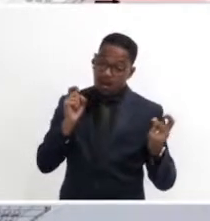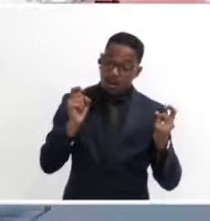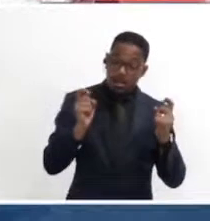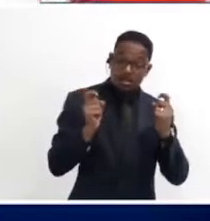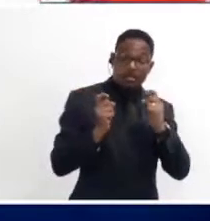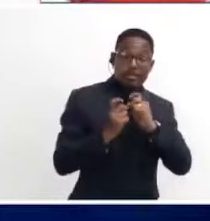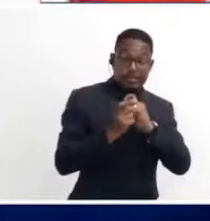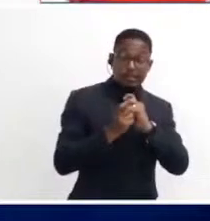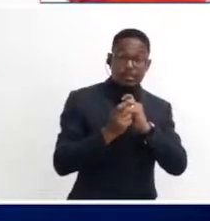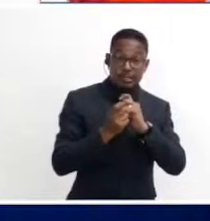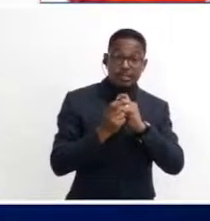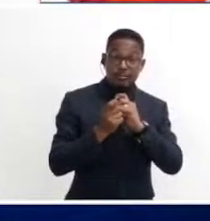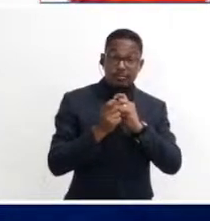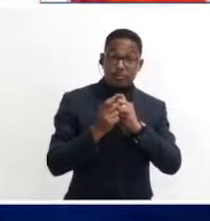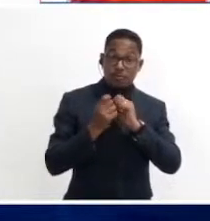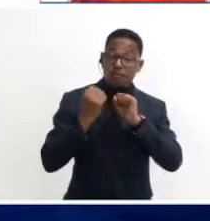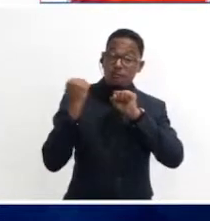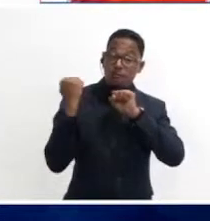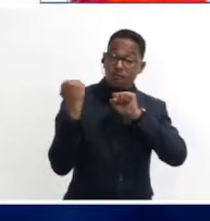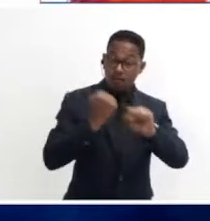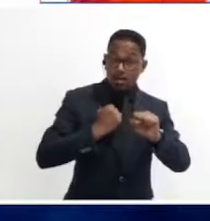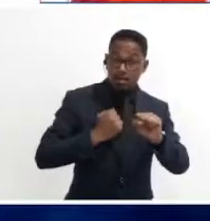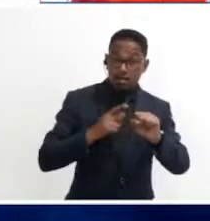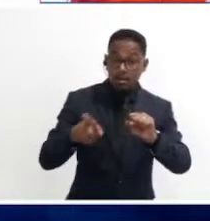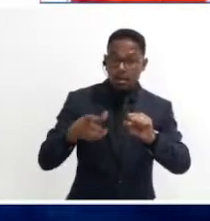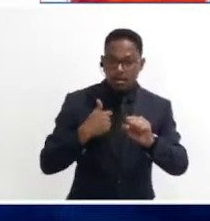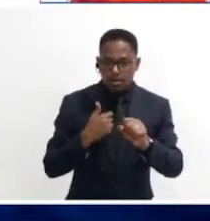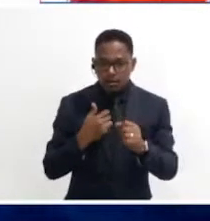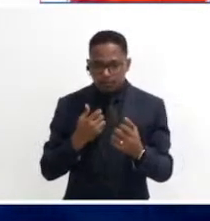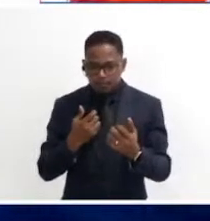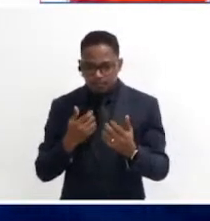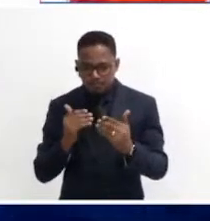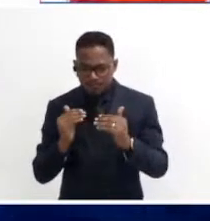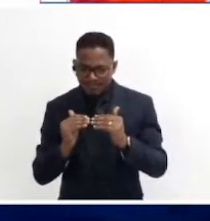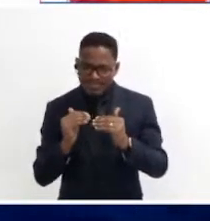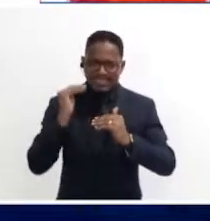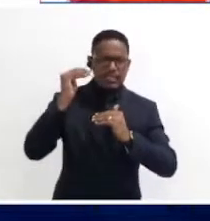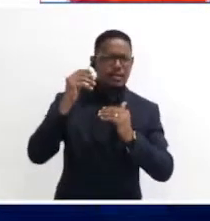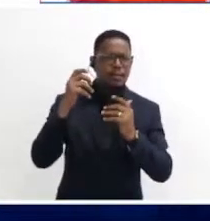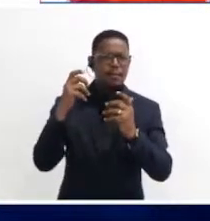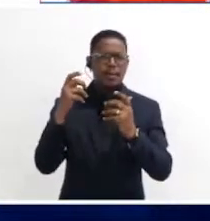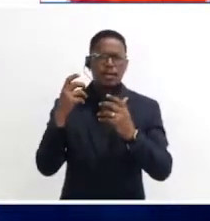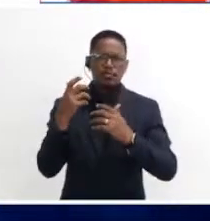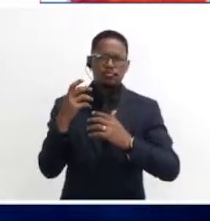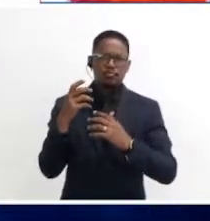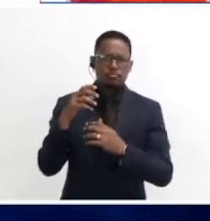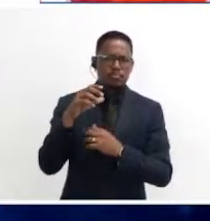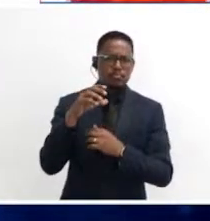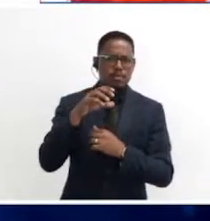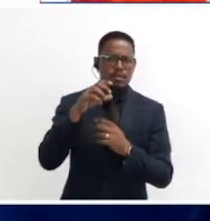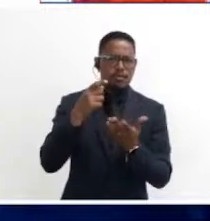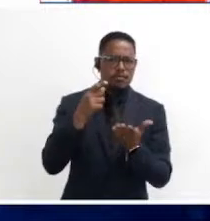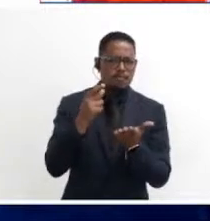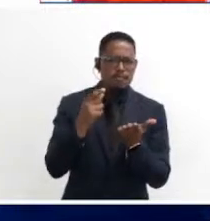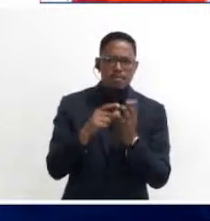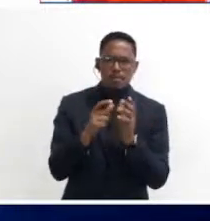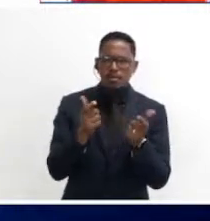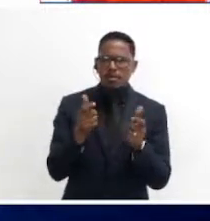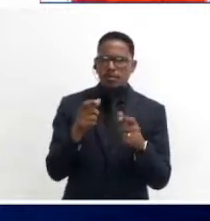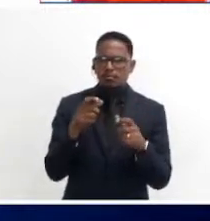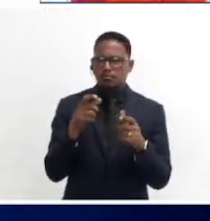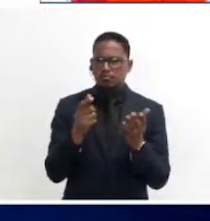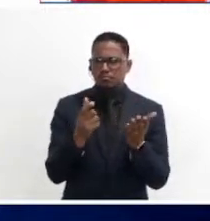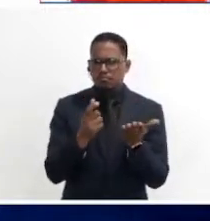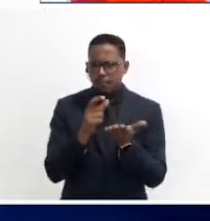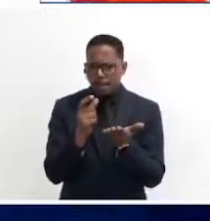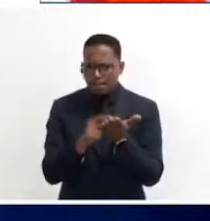electrical performance that their microprocessors needed. So they essentially drove the whole industry to